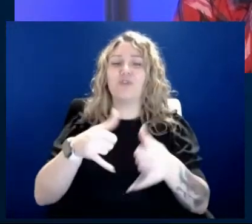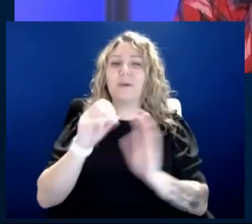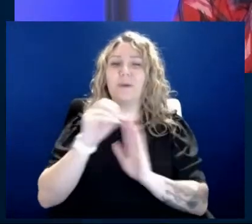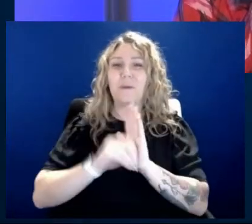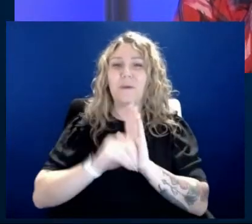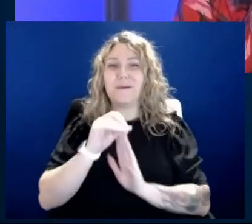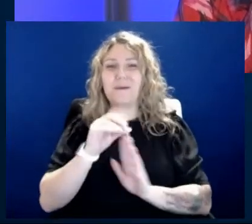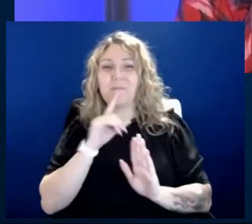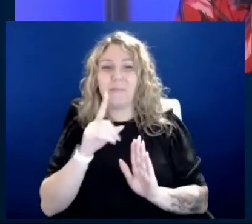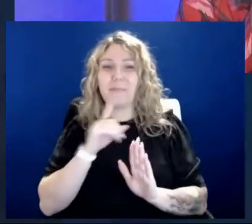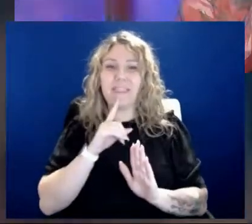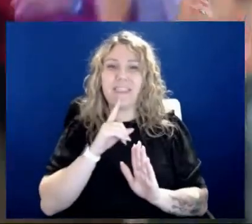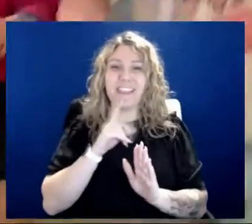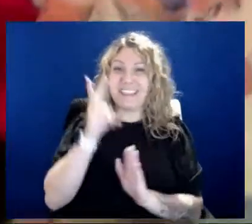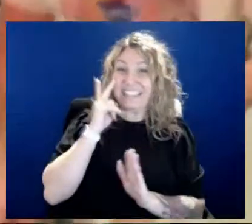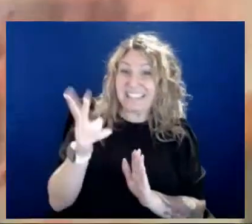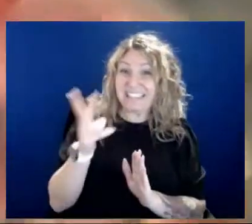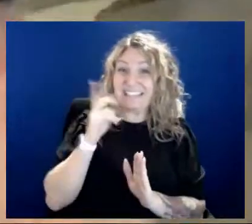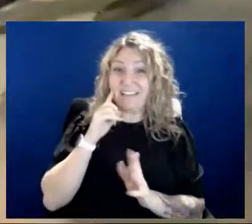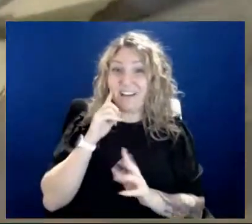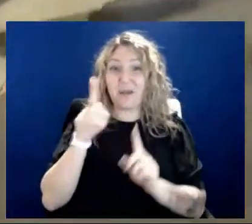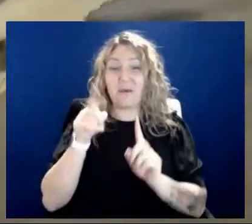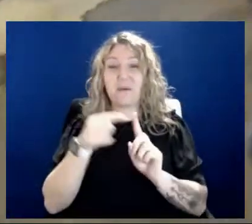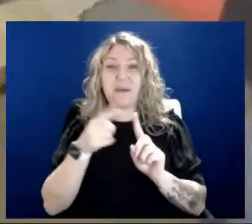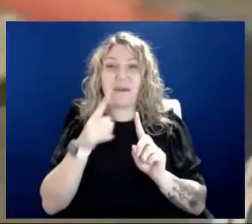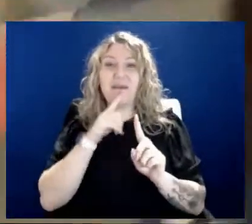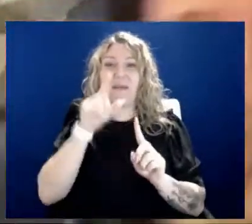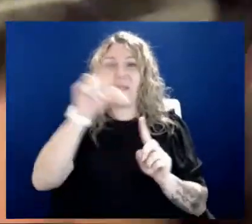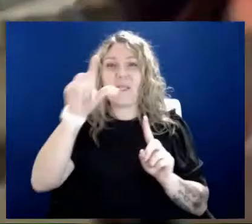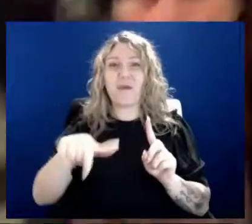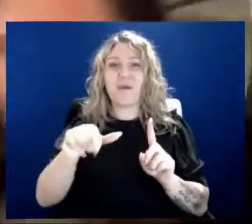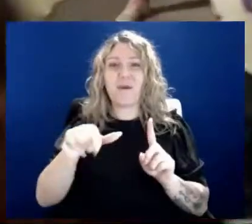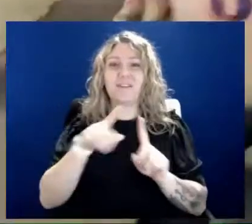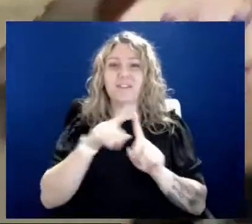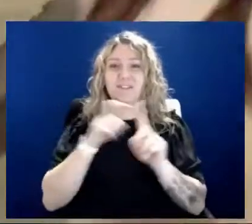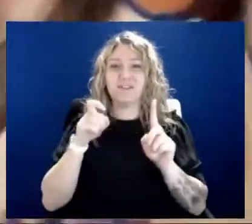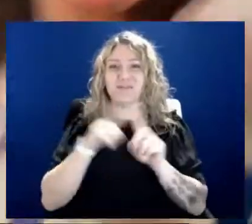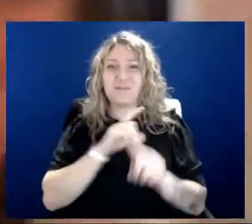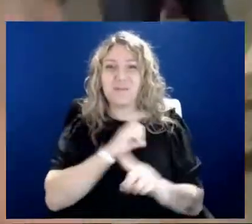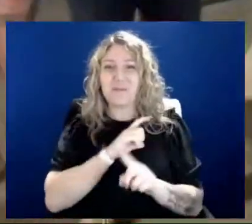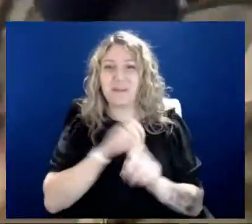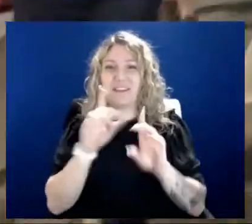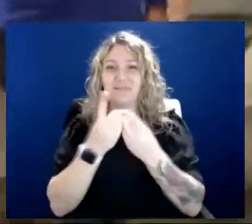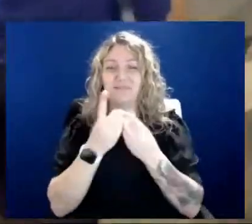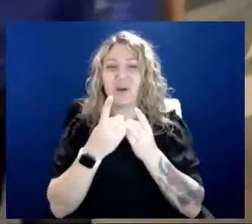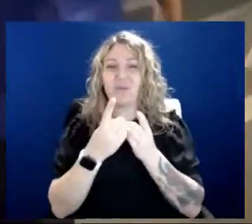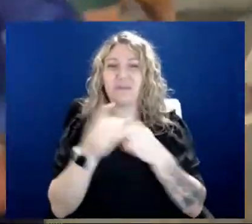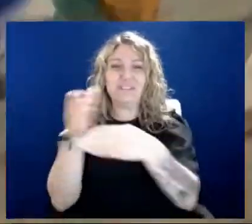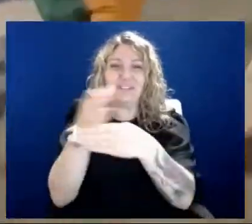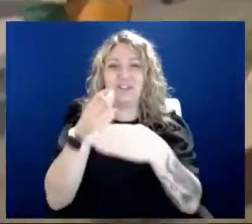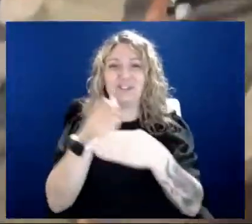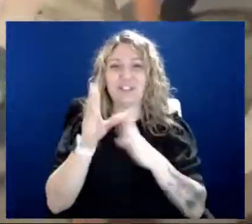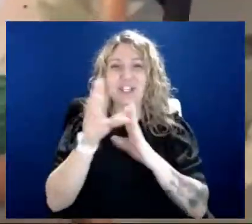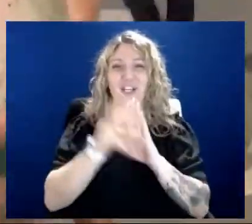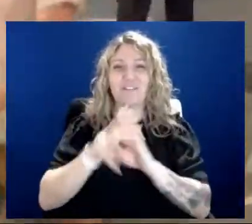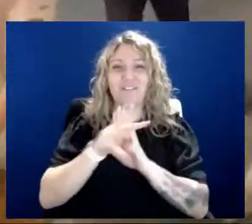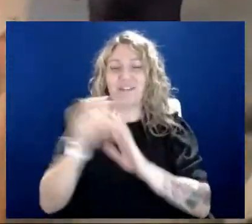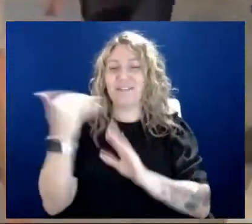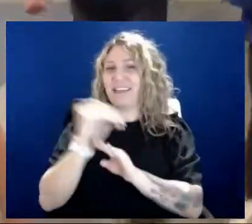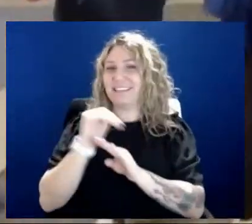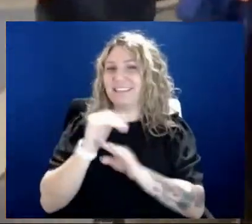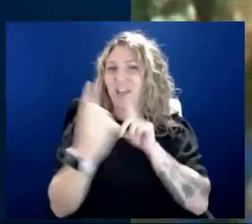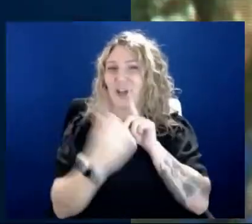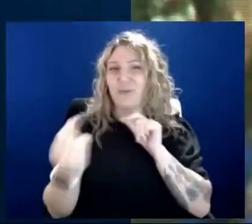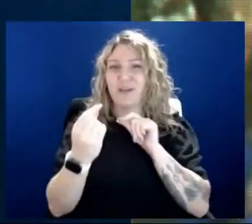Street last night over in Lawrence. This came from the Lawrence Police Department, shared some videos last night on Twitter. So we caught some